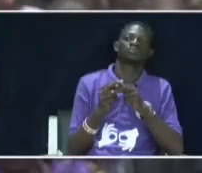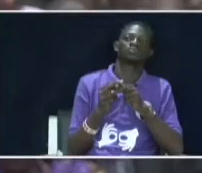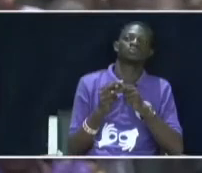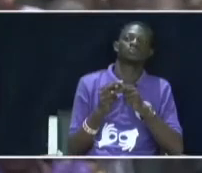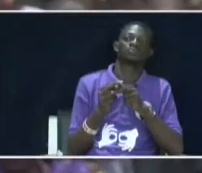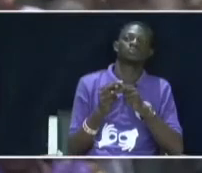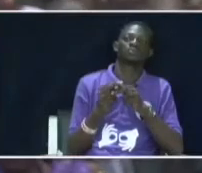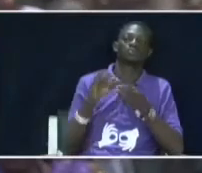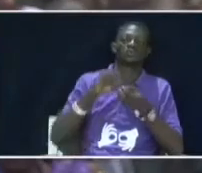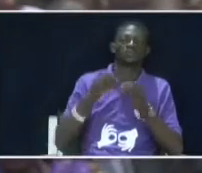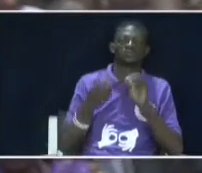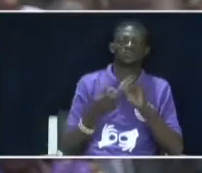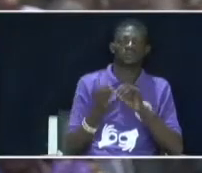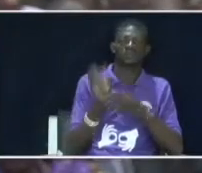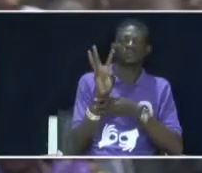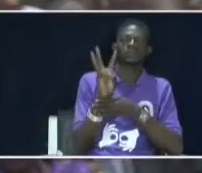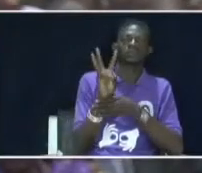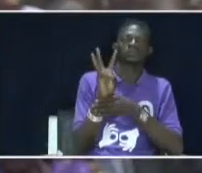Verse 6,